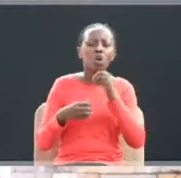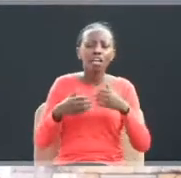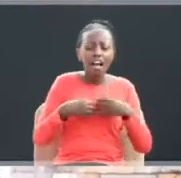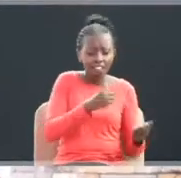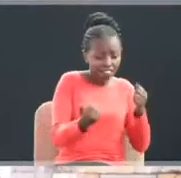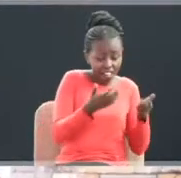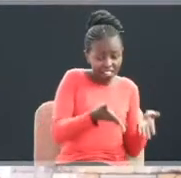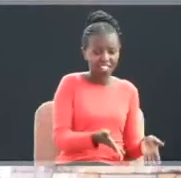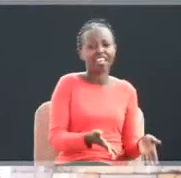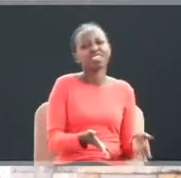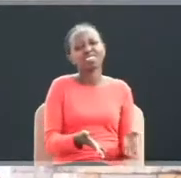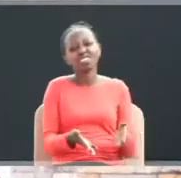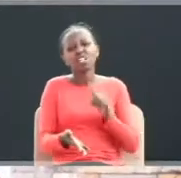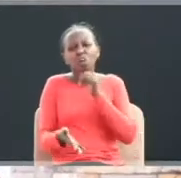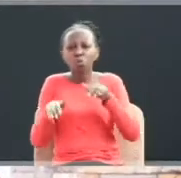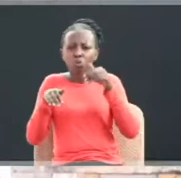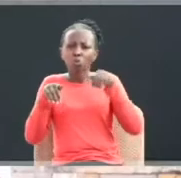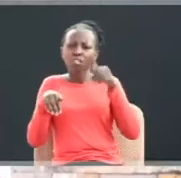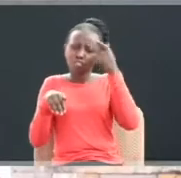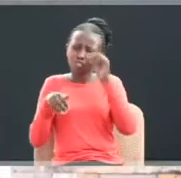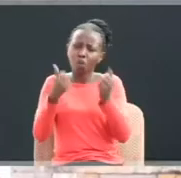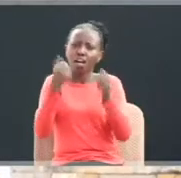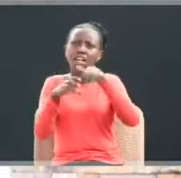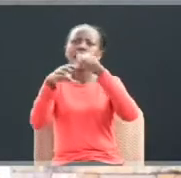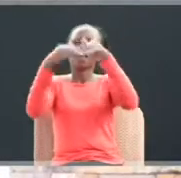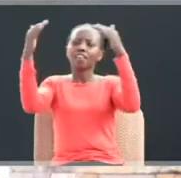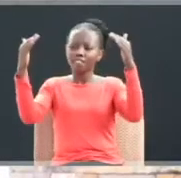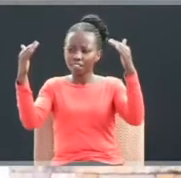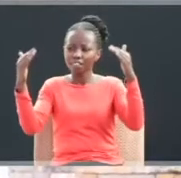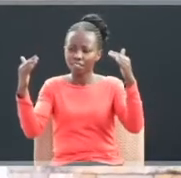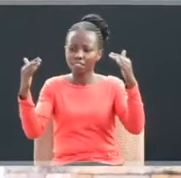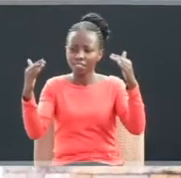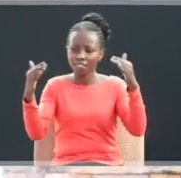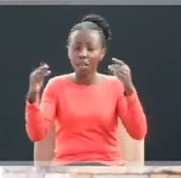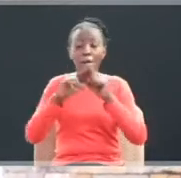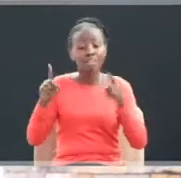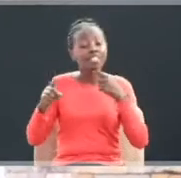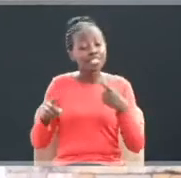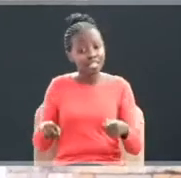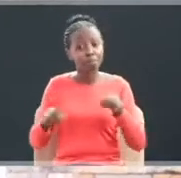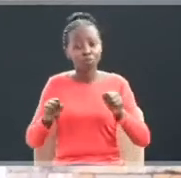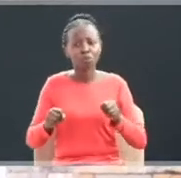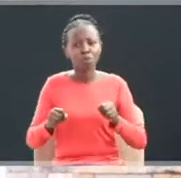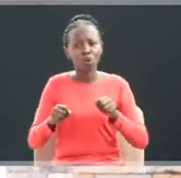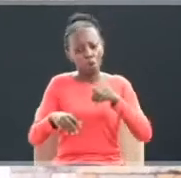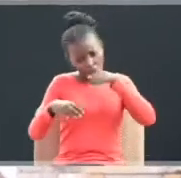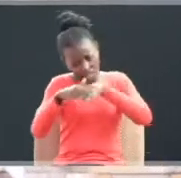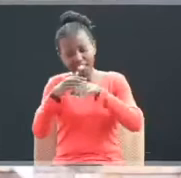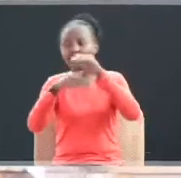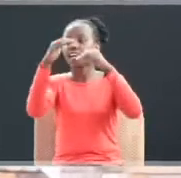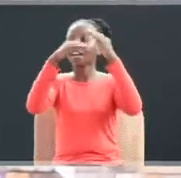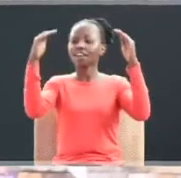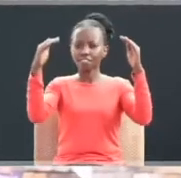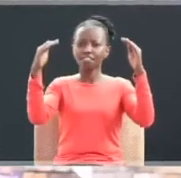Na inakupa moyo. Nasema Bwana, hallelujah, sijaona dhahabu, nitaikanyanga. Sijaona dhahabu, nitatereza juu yake.